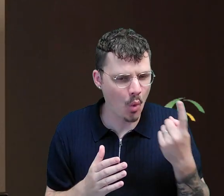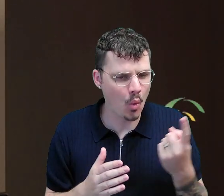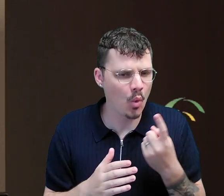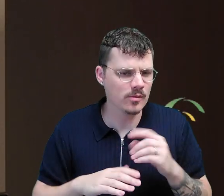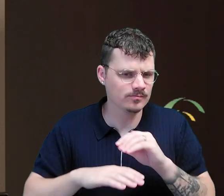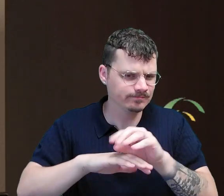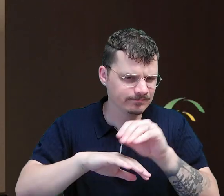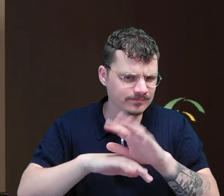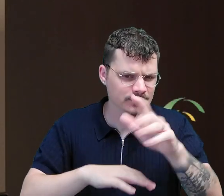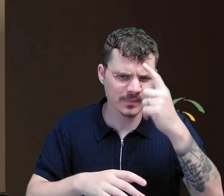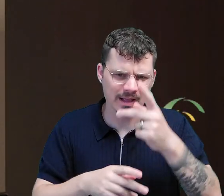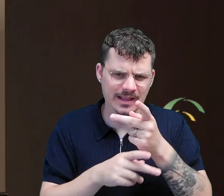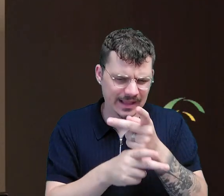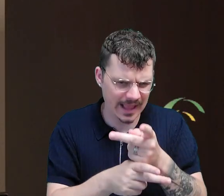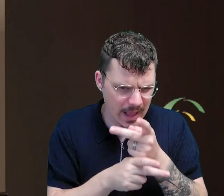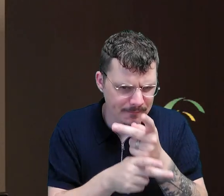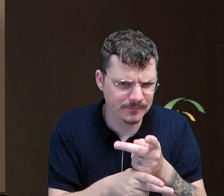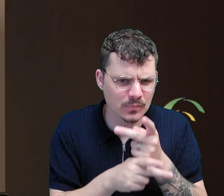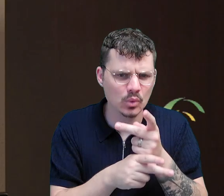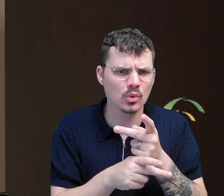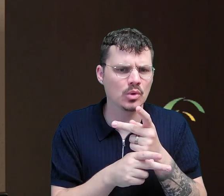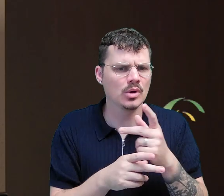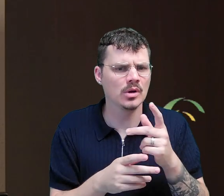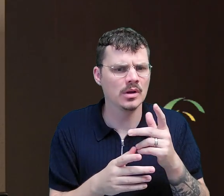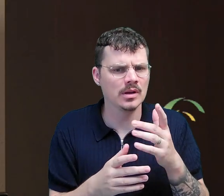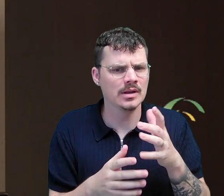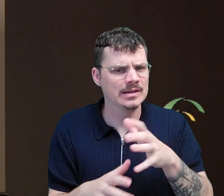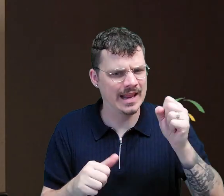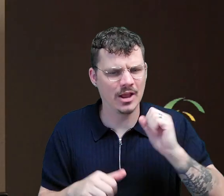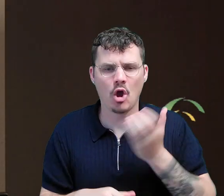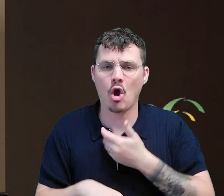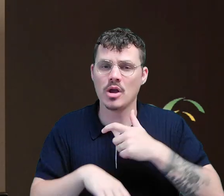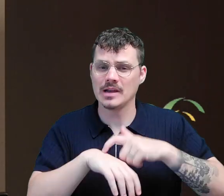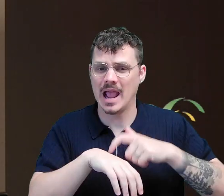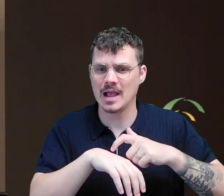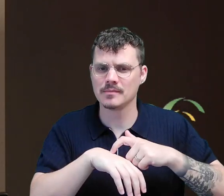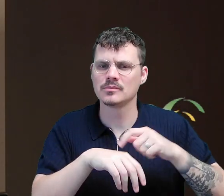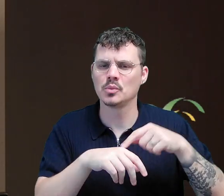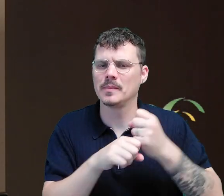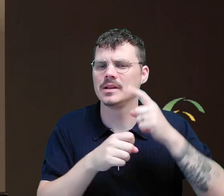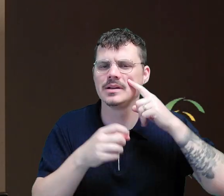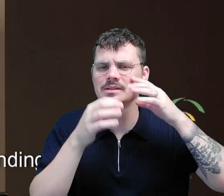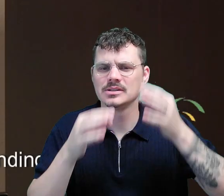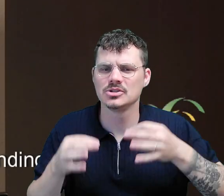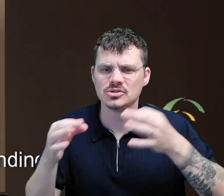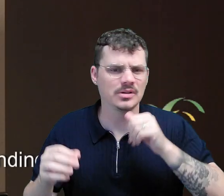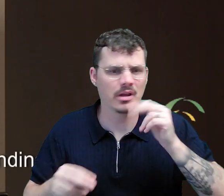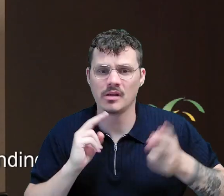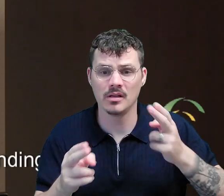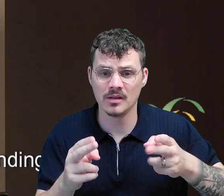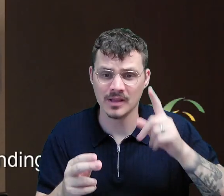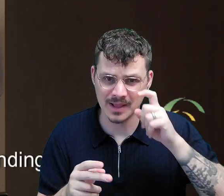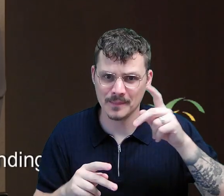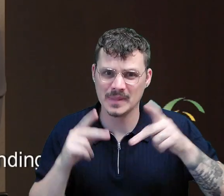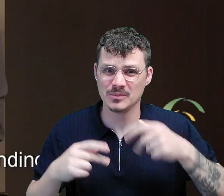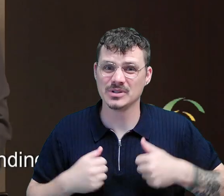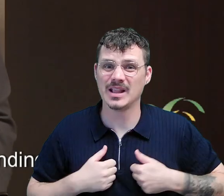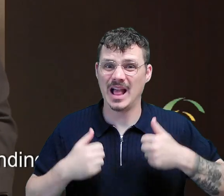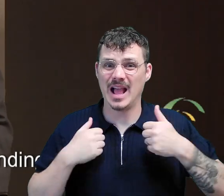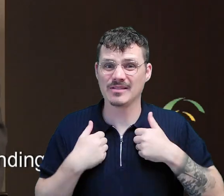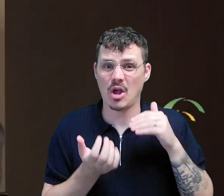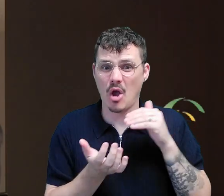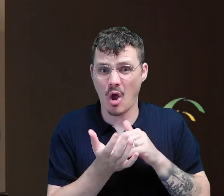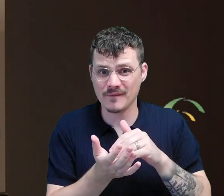counsel careful, deliberate, take our time decision making, because people's lives are